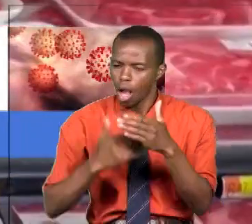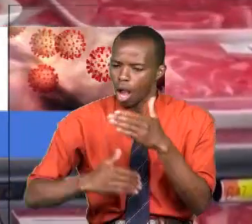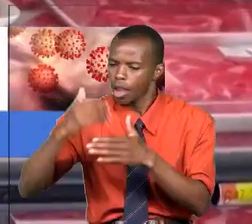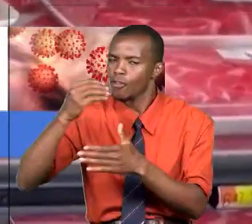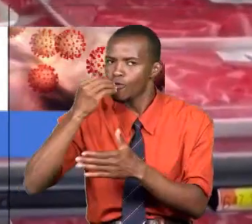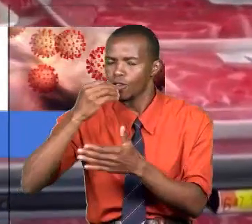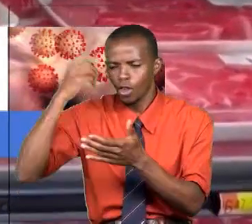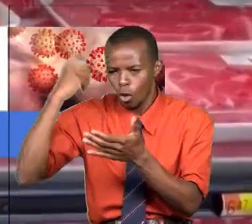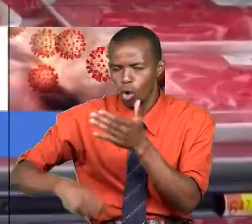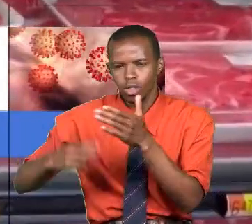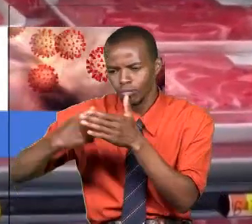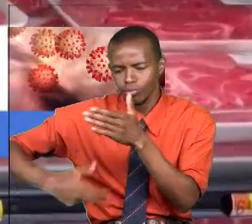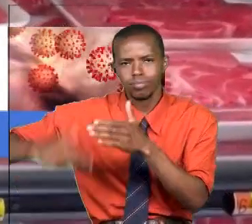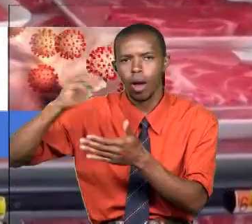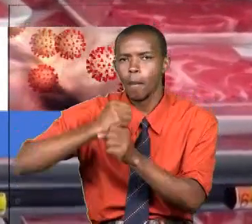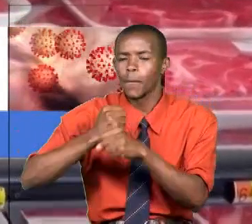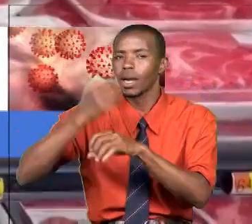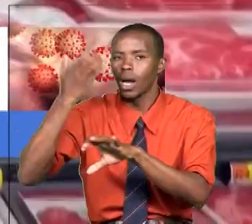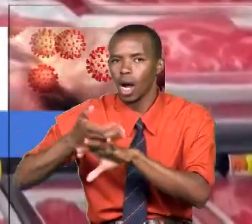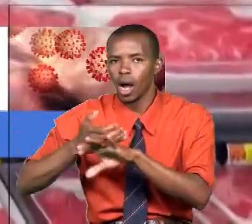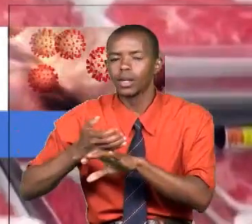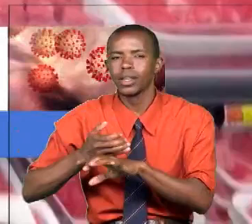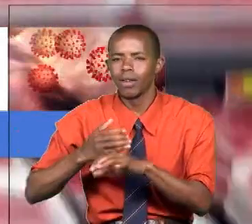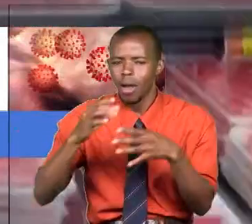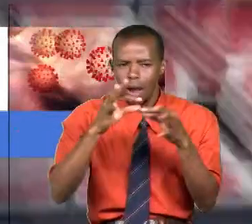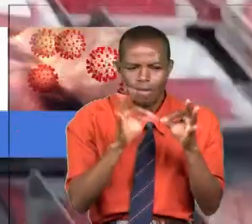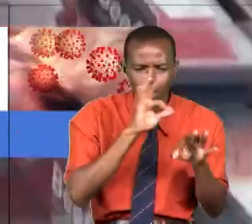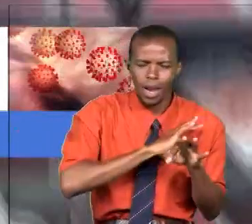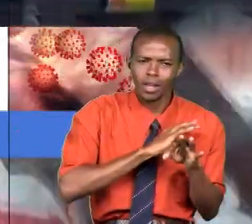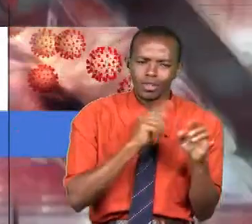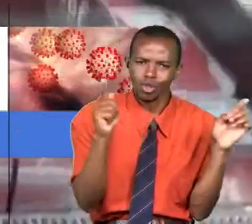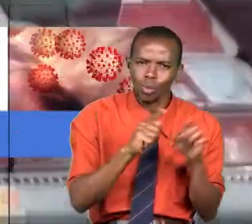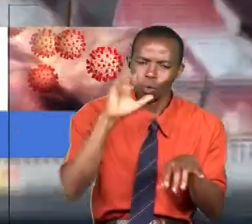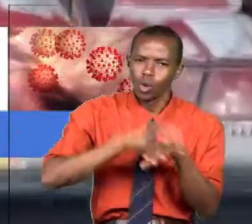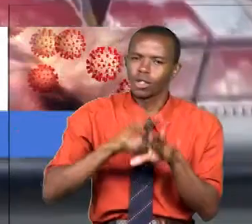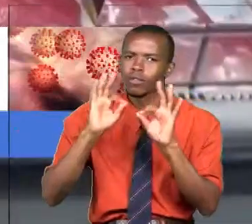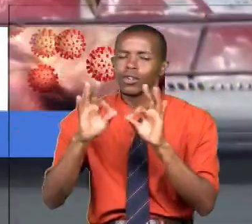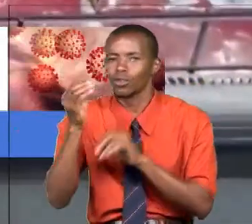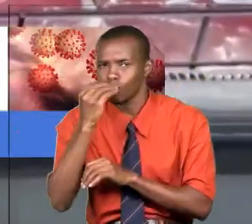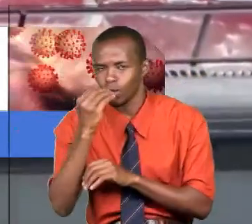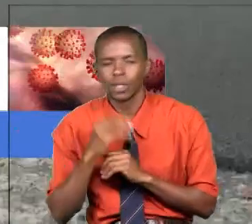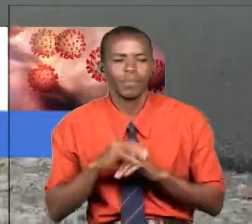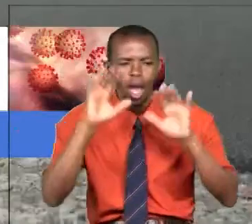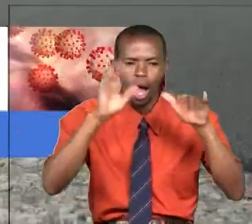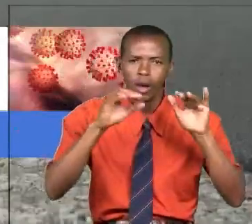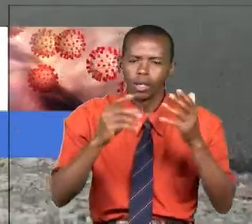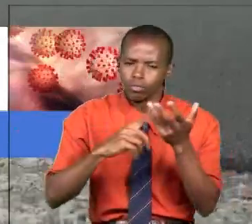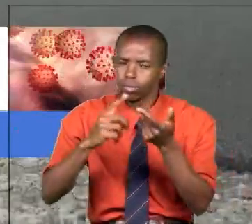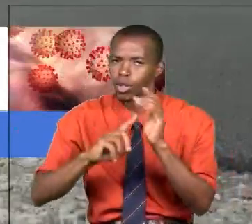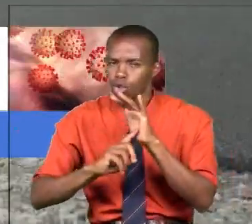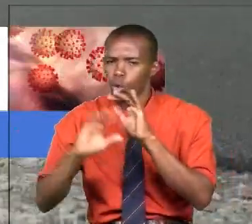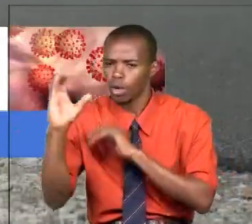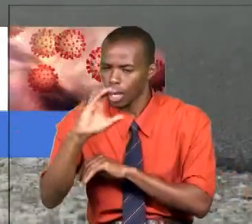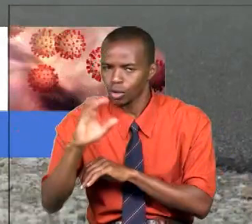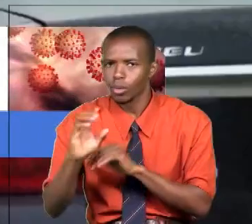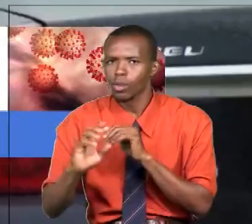have made it much more difficult for low-income families to get fresh food. Data from the Department of Agriculture shows that the consumer price index